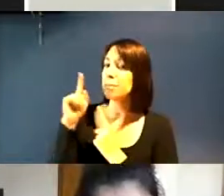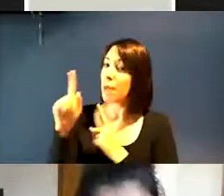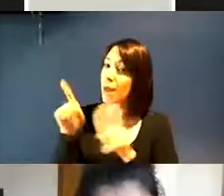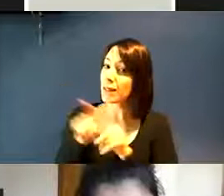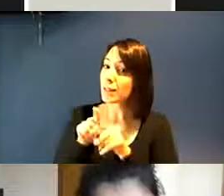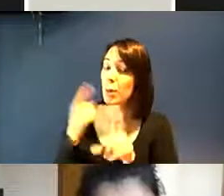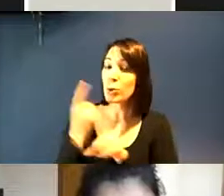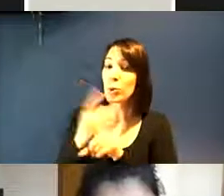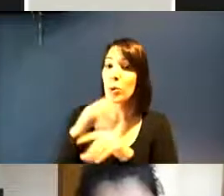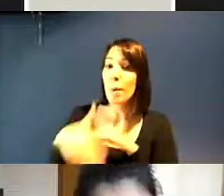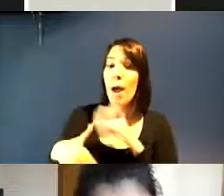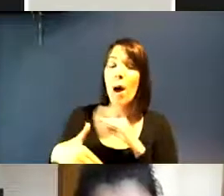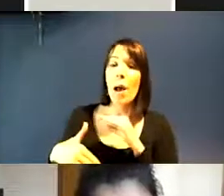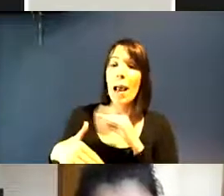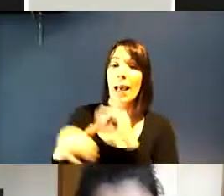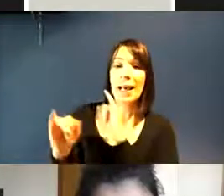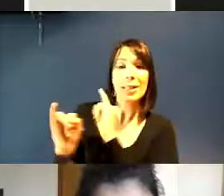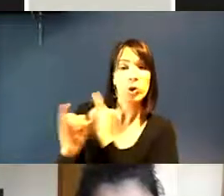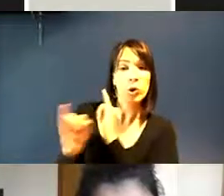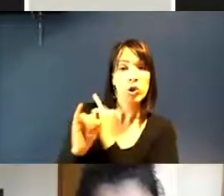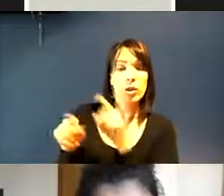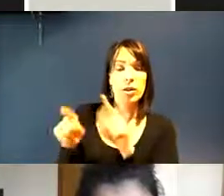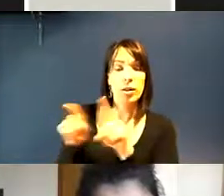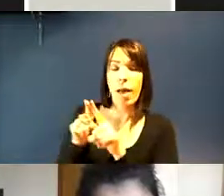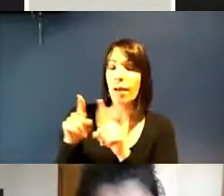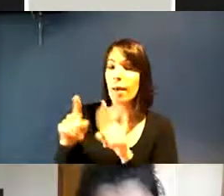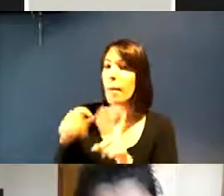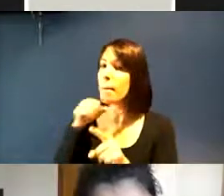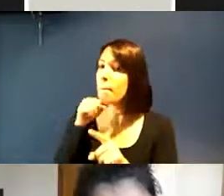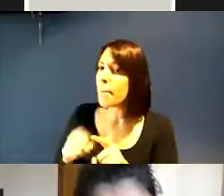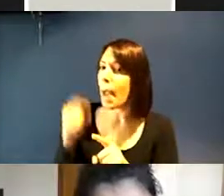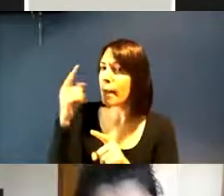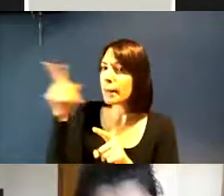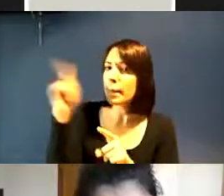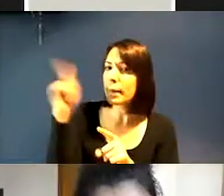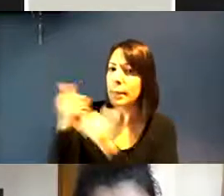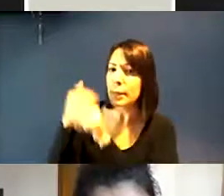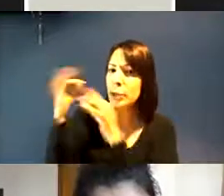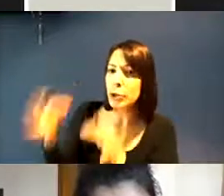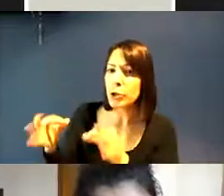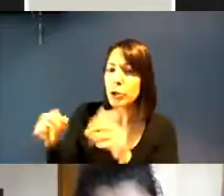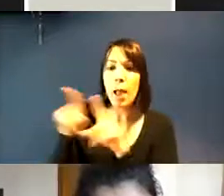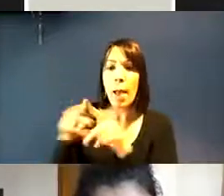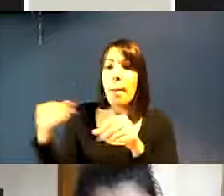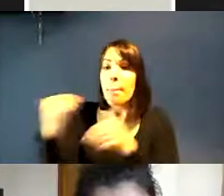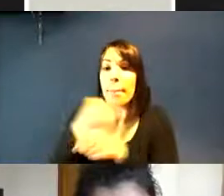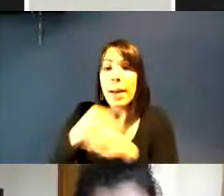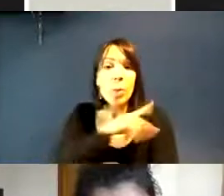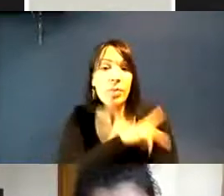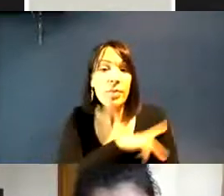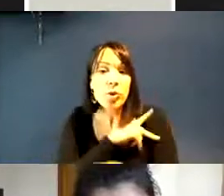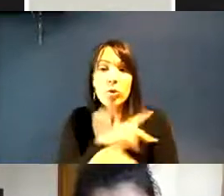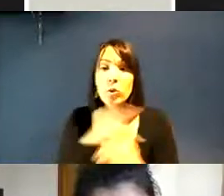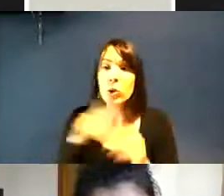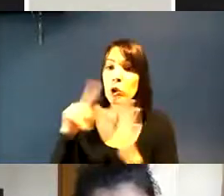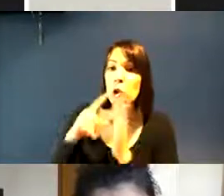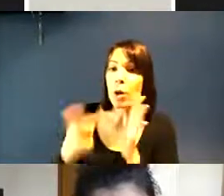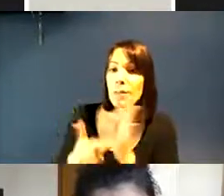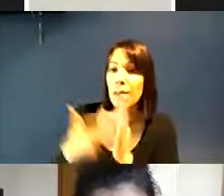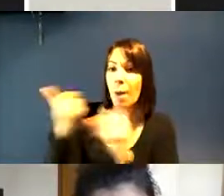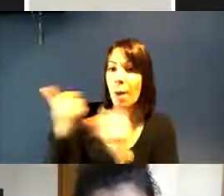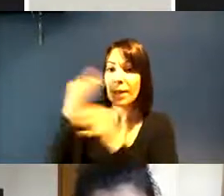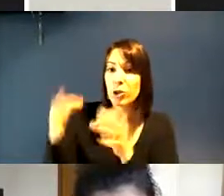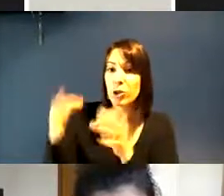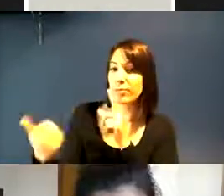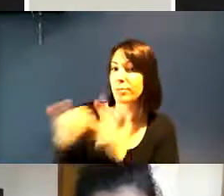about able-bodied control and male control when it comes to medical professionals, doctors. And that's what I want to talk a little bit about